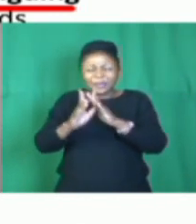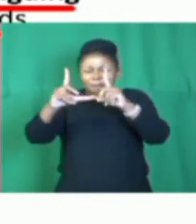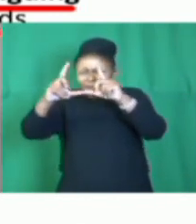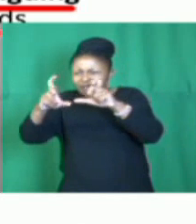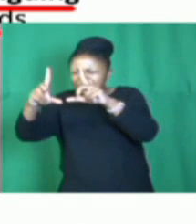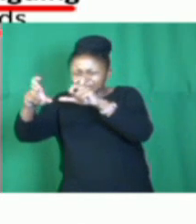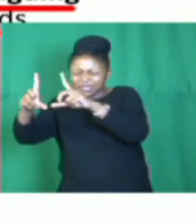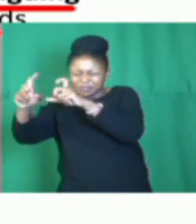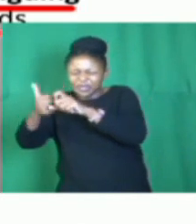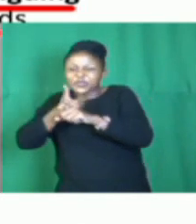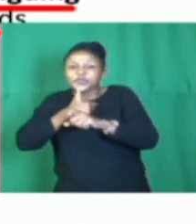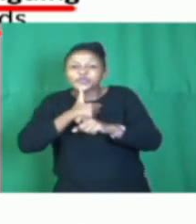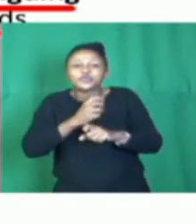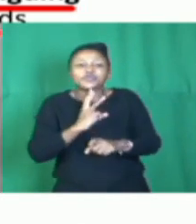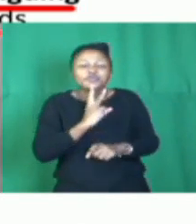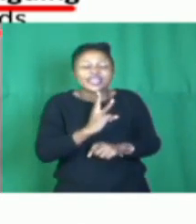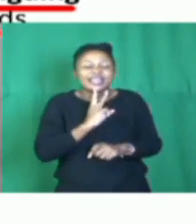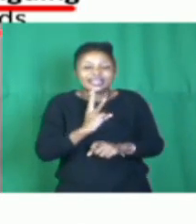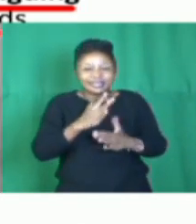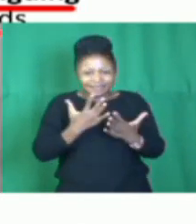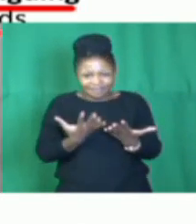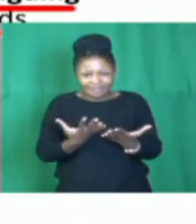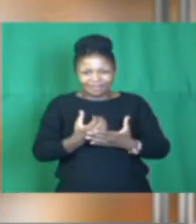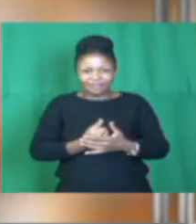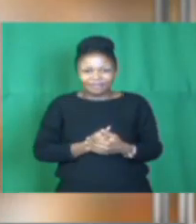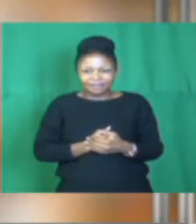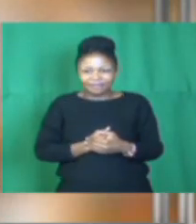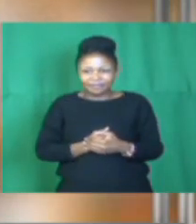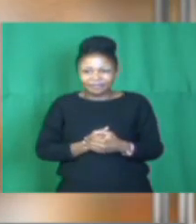Using words. Okay.